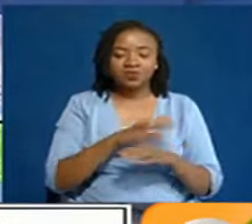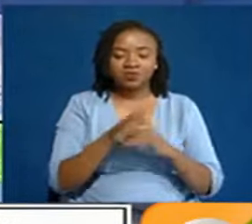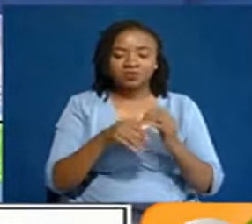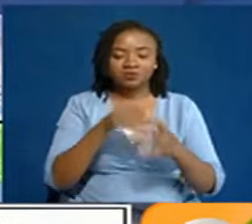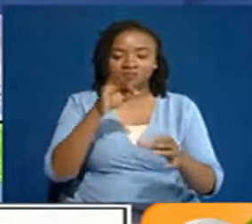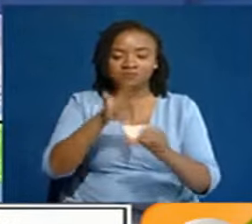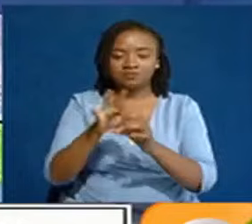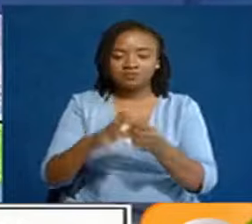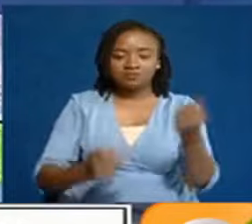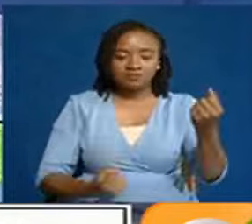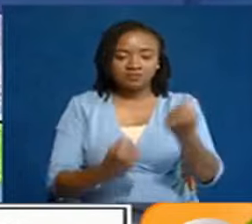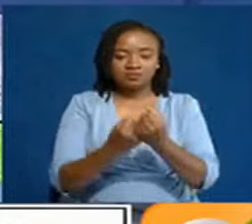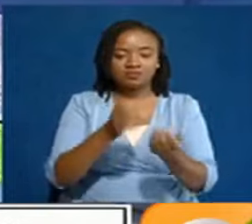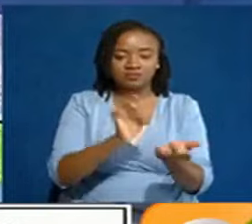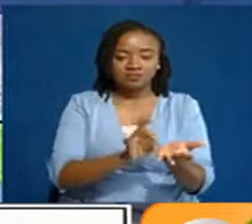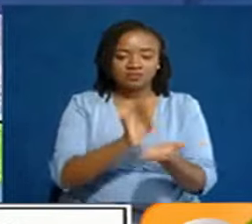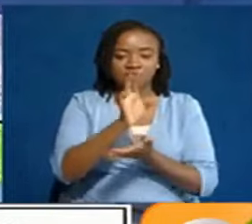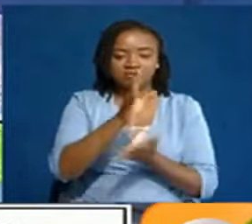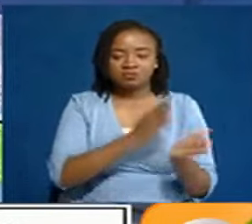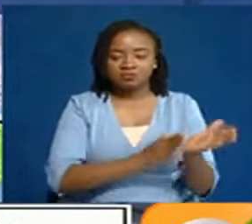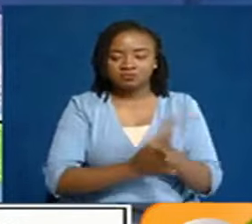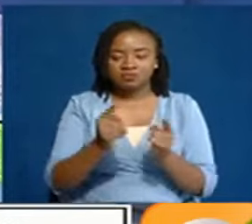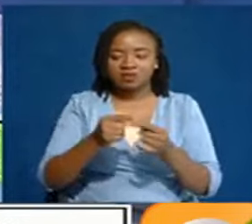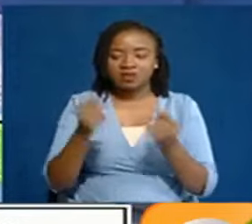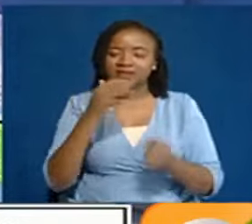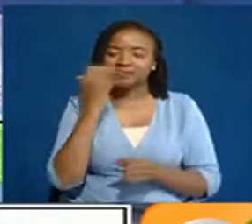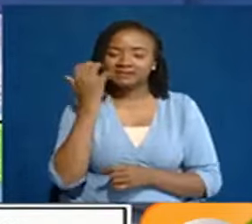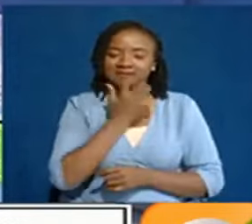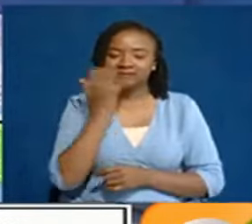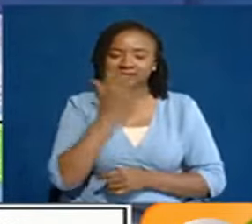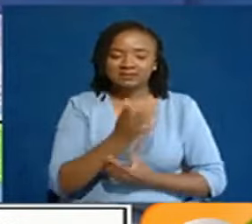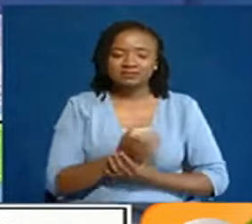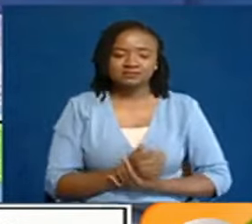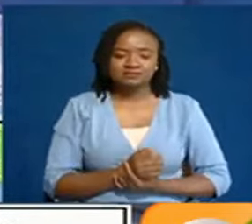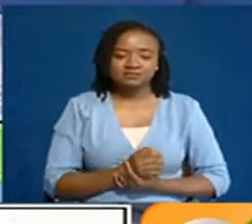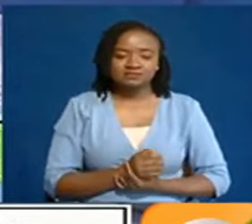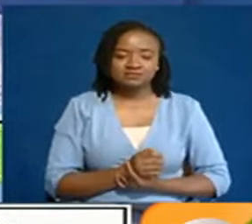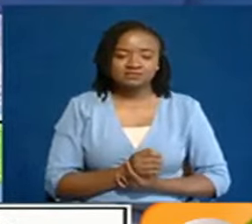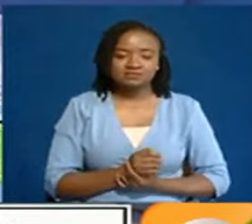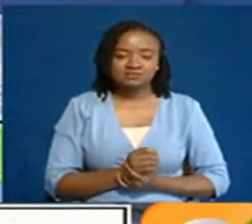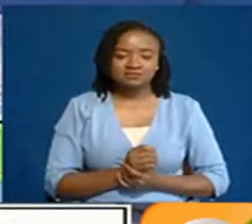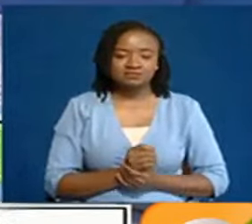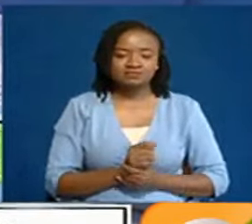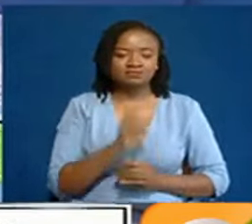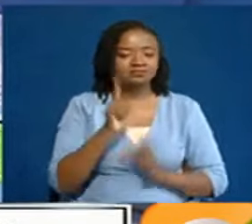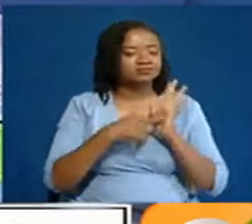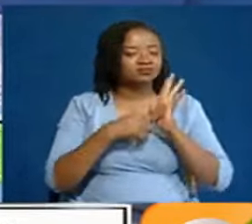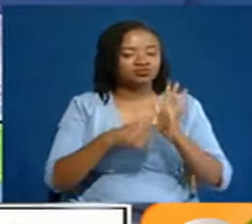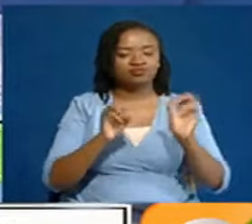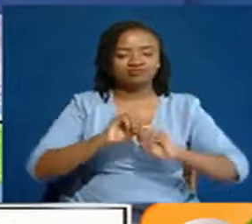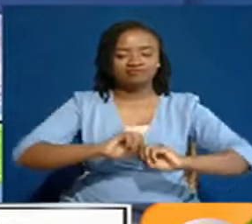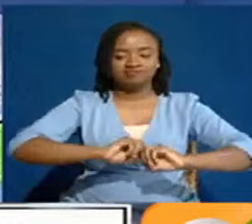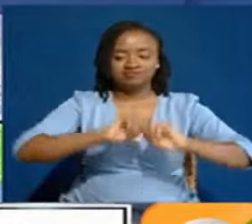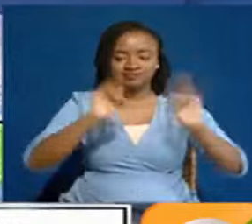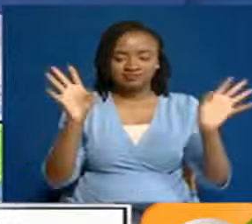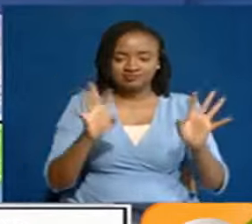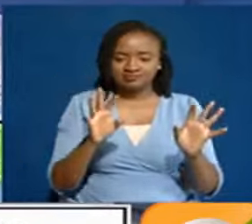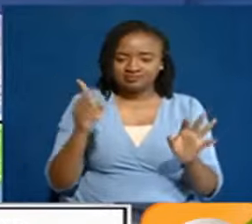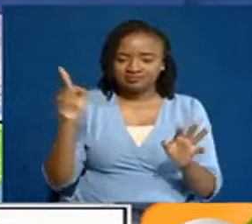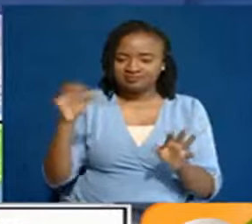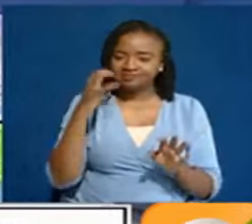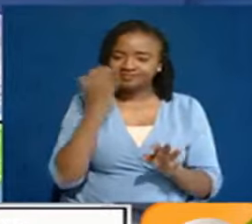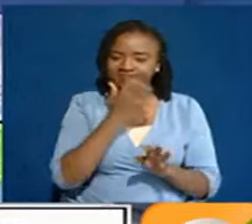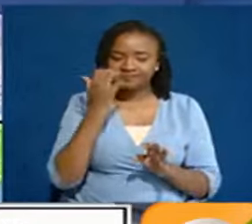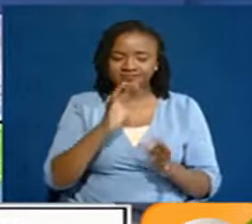motion against Deputy President Rigathi Gachagua, exposing the soft underbelly of the number two in